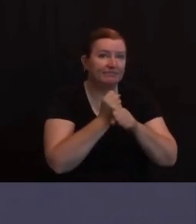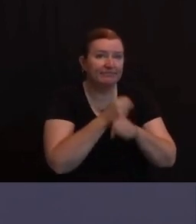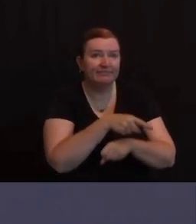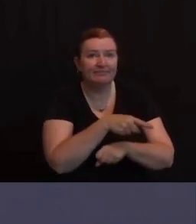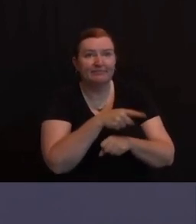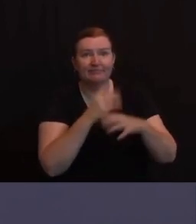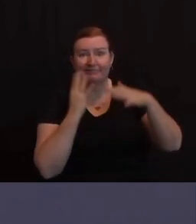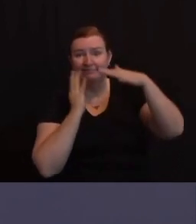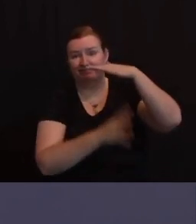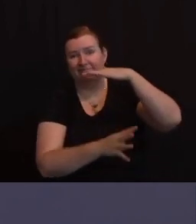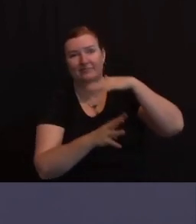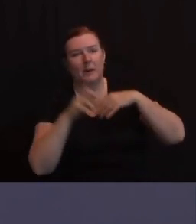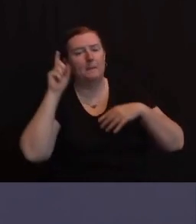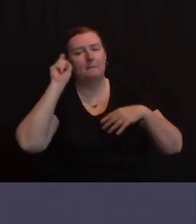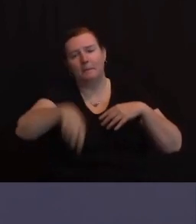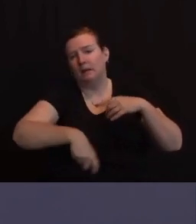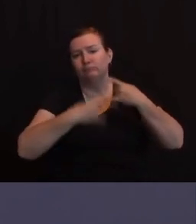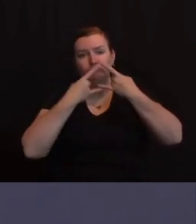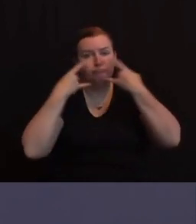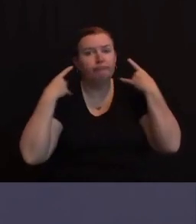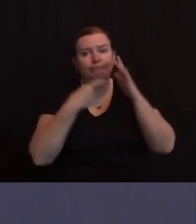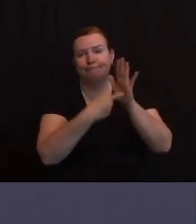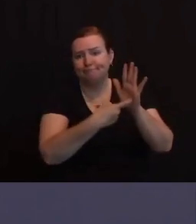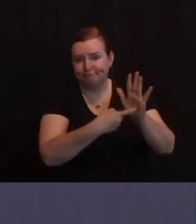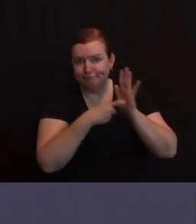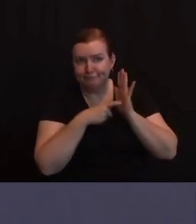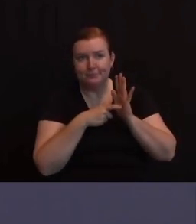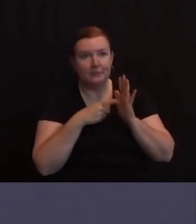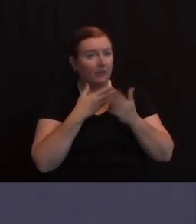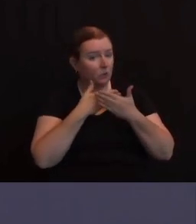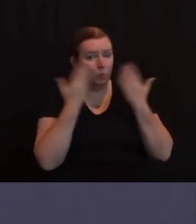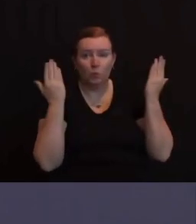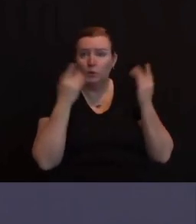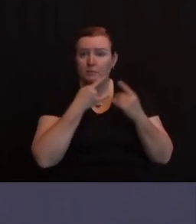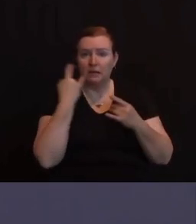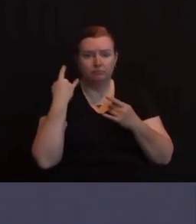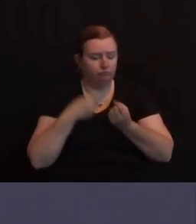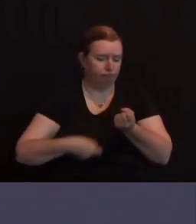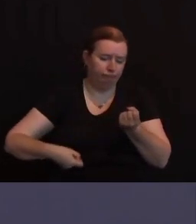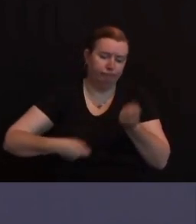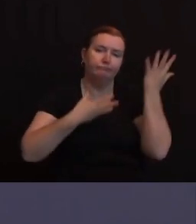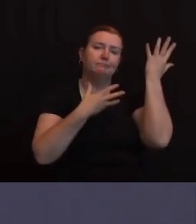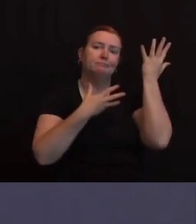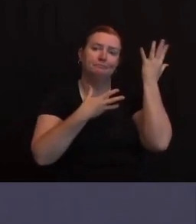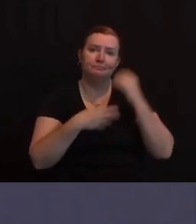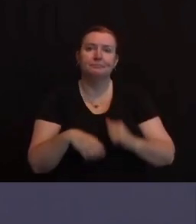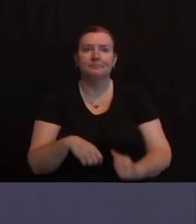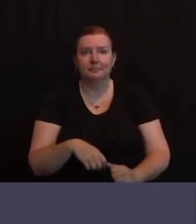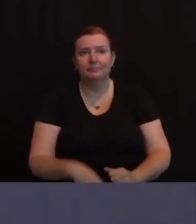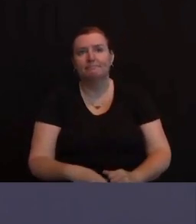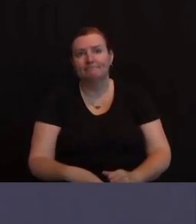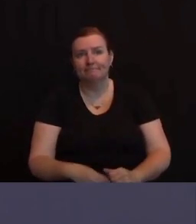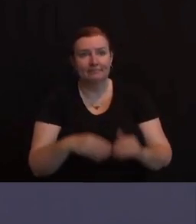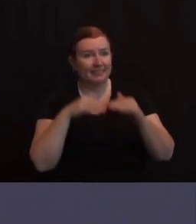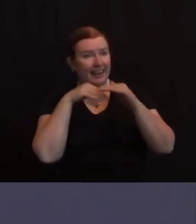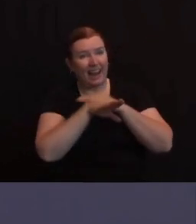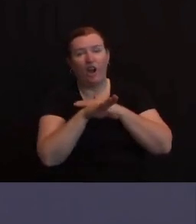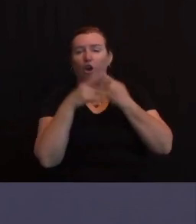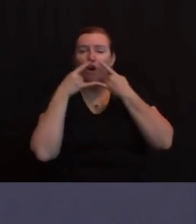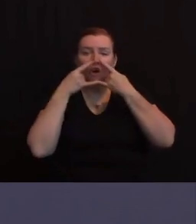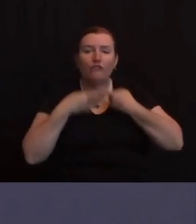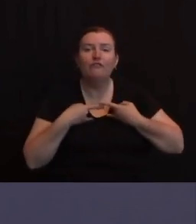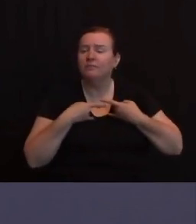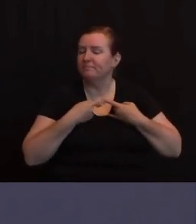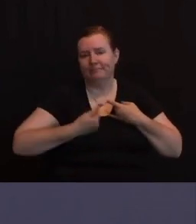face covering, and the compliance is 100% or you get tossed or asked to put it on. So we know one moving part